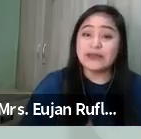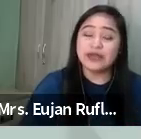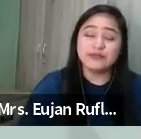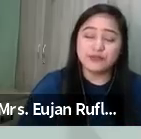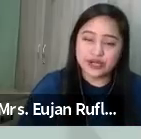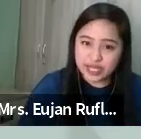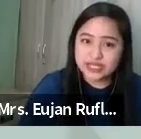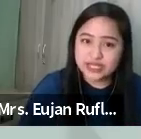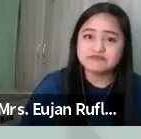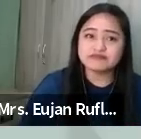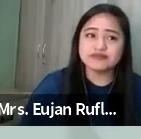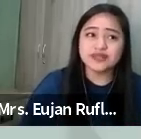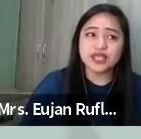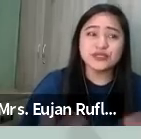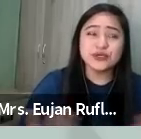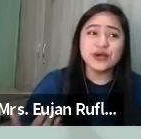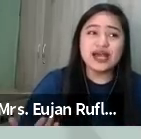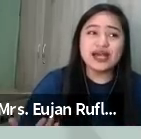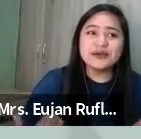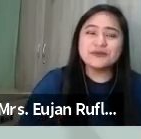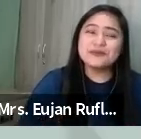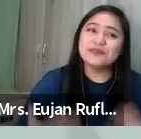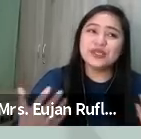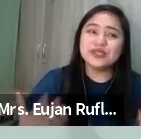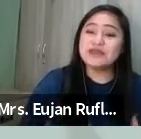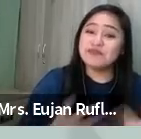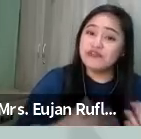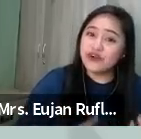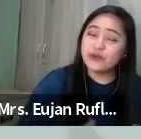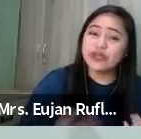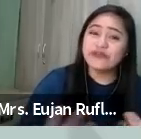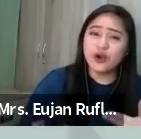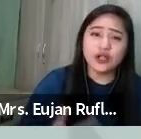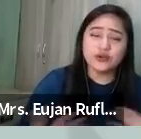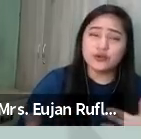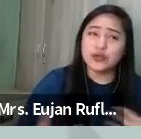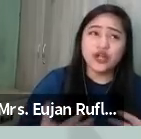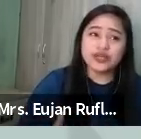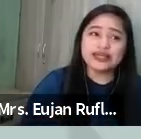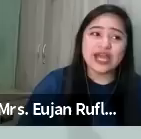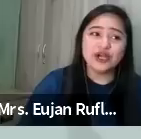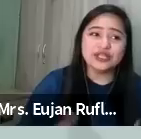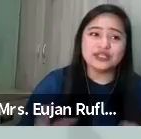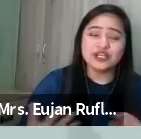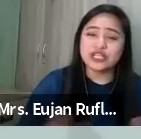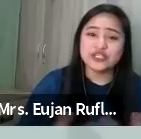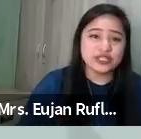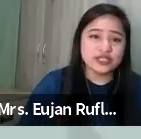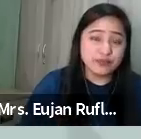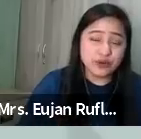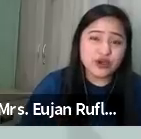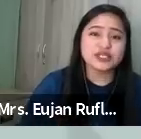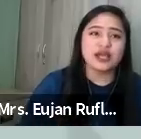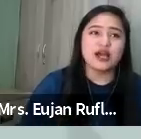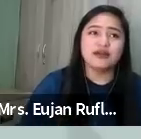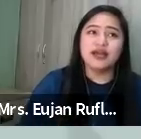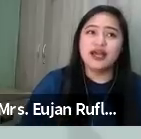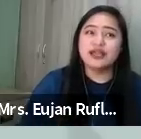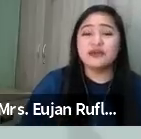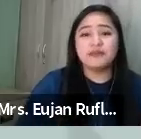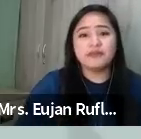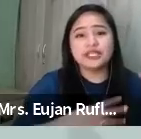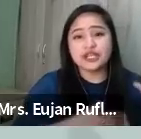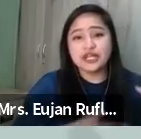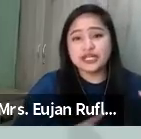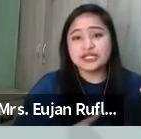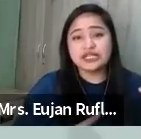the DepEd portal. So you see, before we all rely on the traditional, the books,